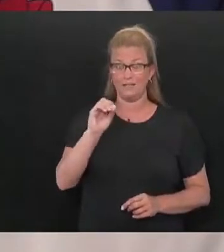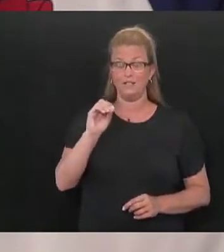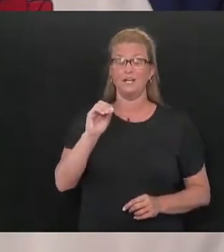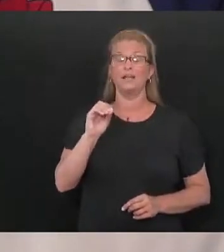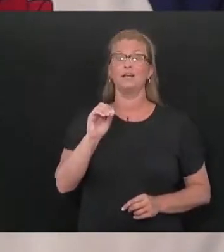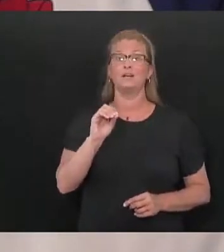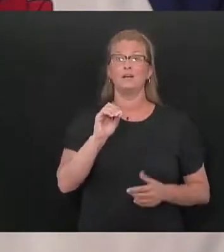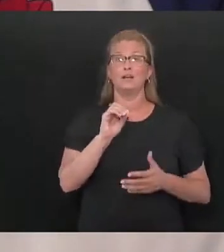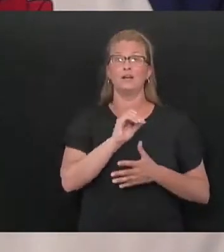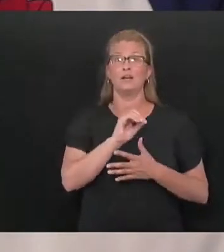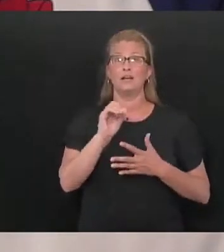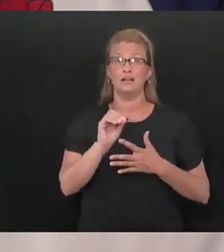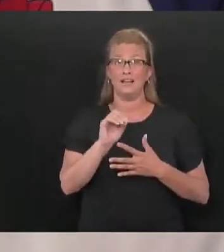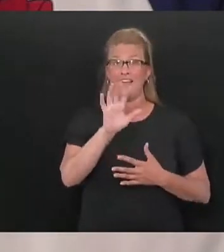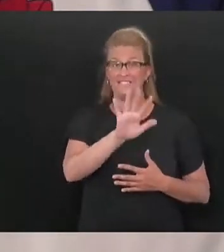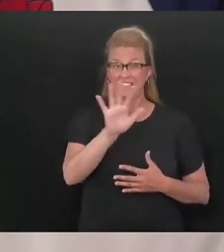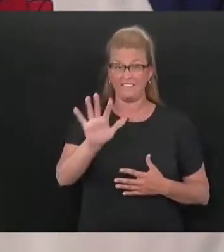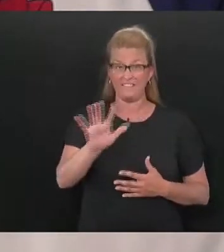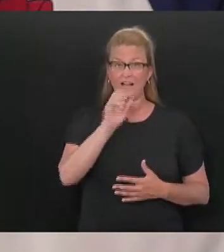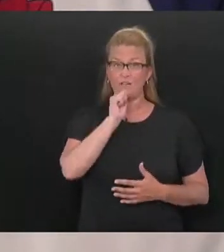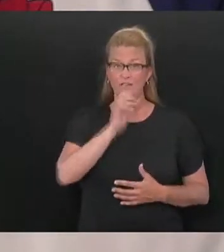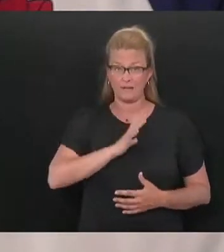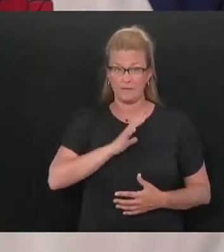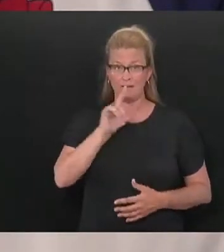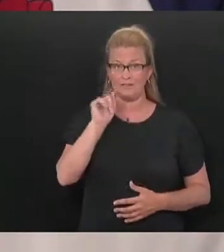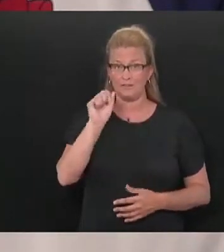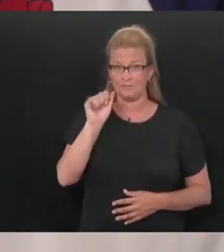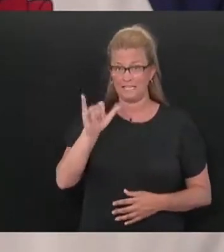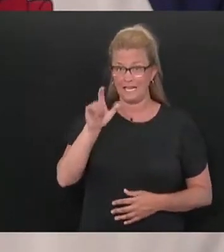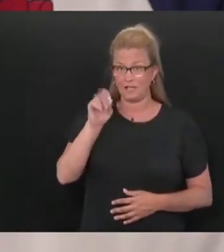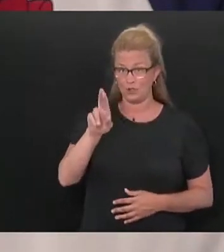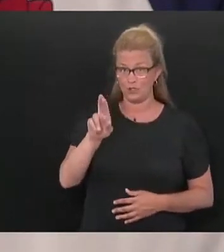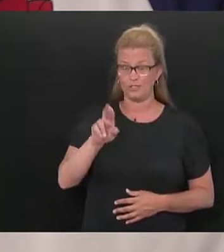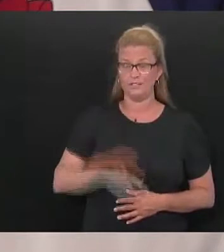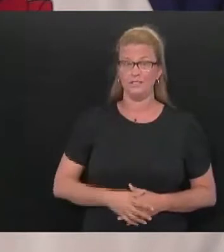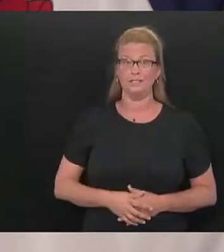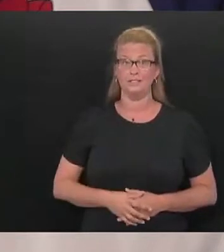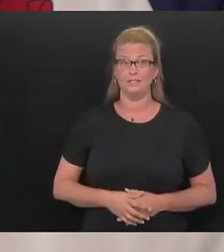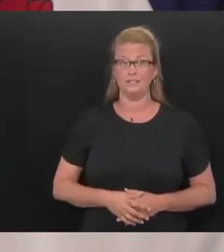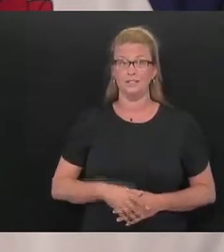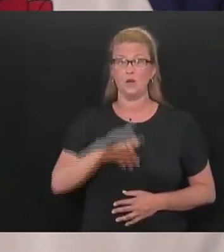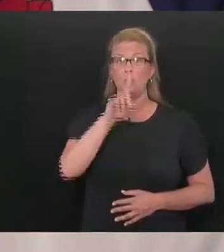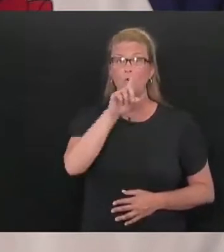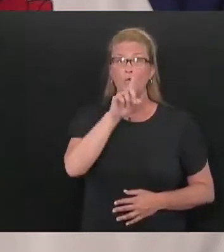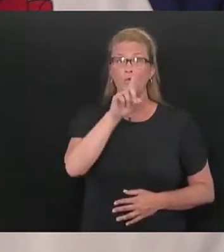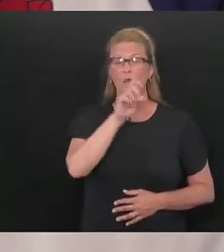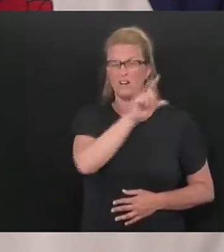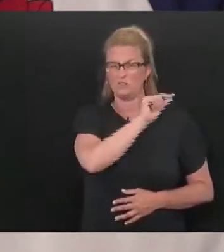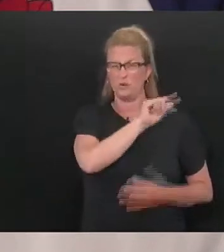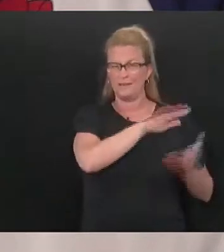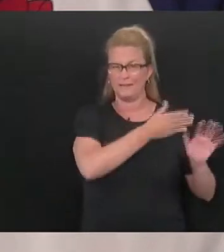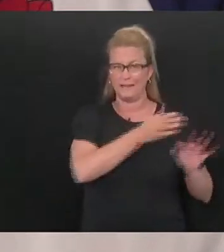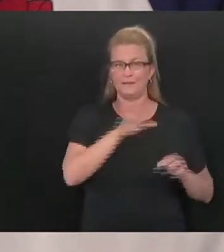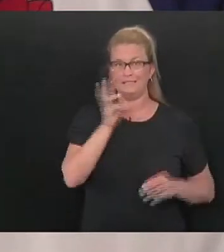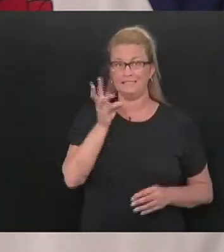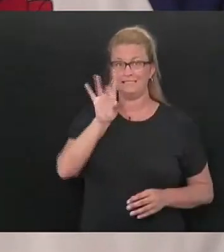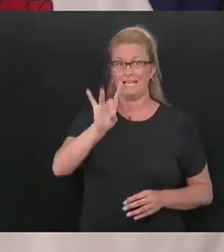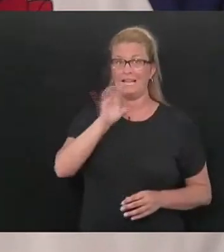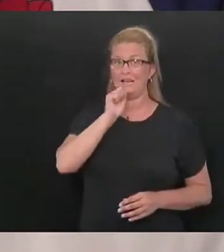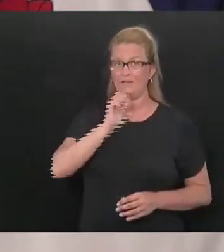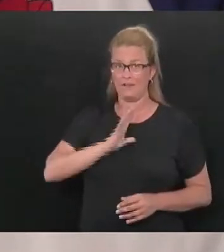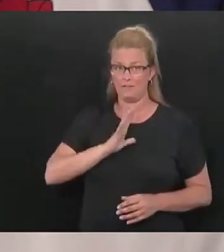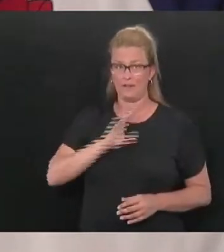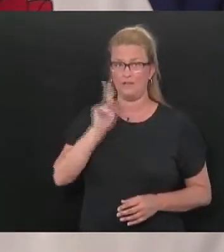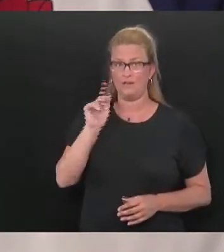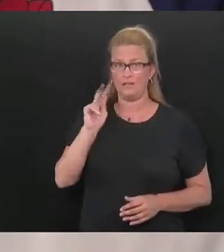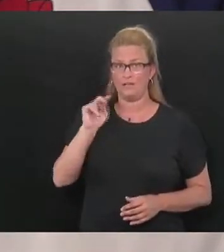119th death was a 55-year-old female from Taylor County. 120th was a 68-year-old female from